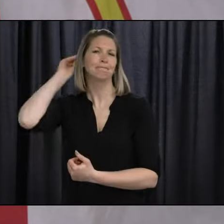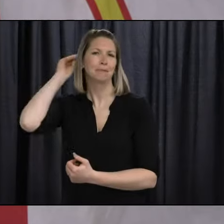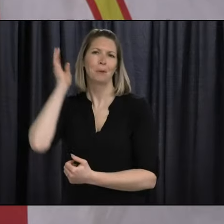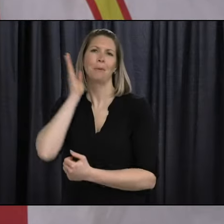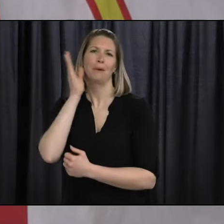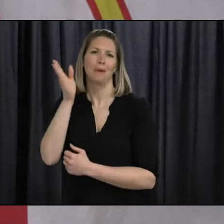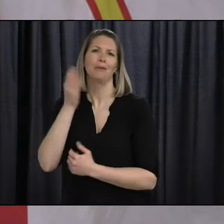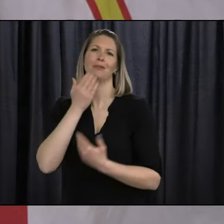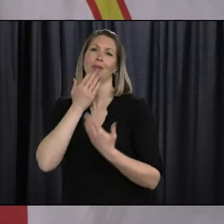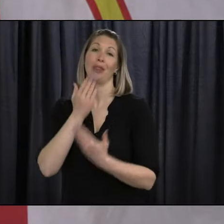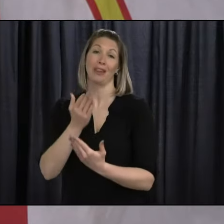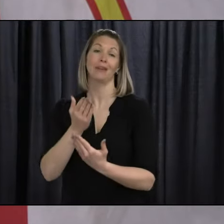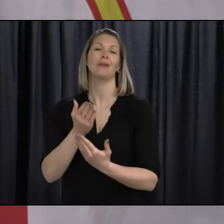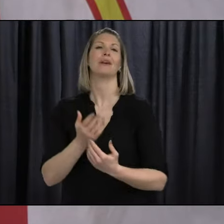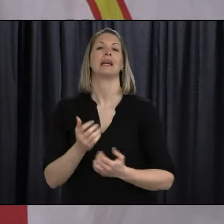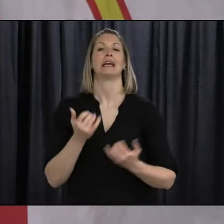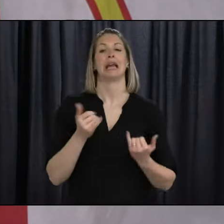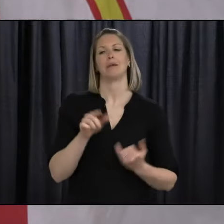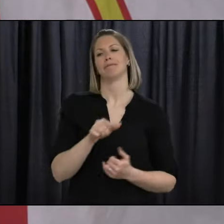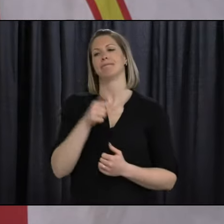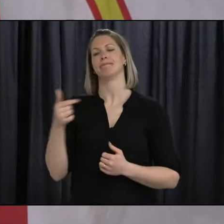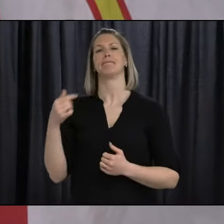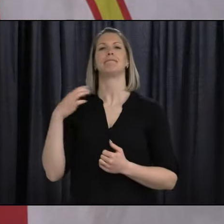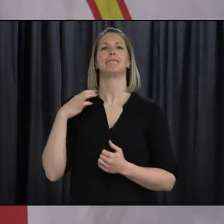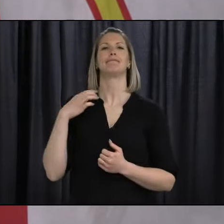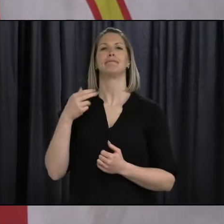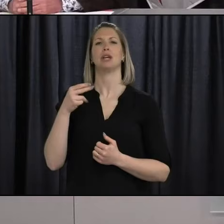I will now turn it over to Minister Hagee.